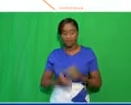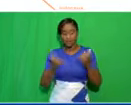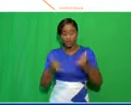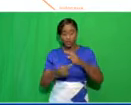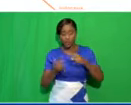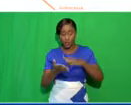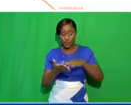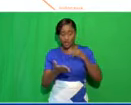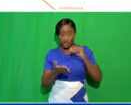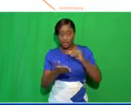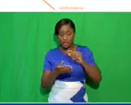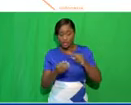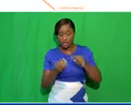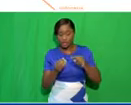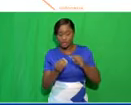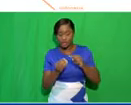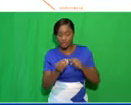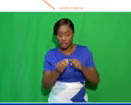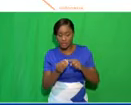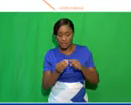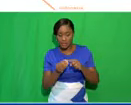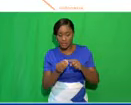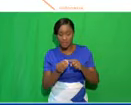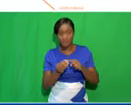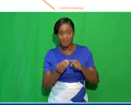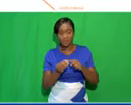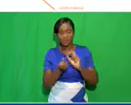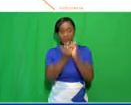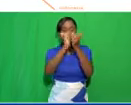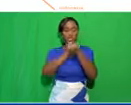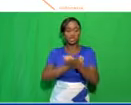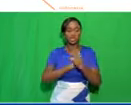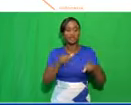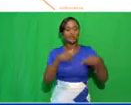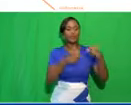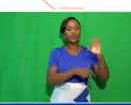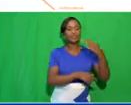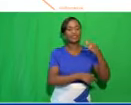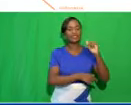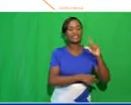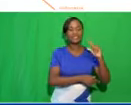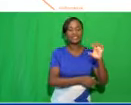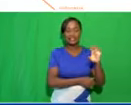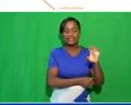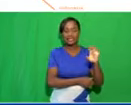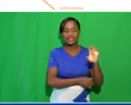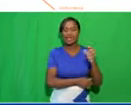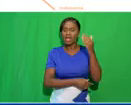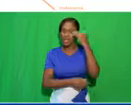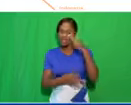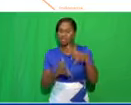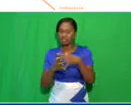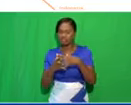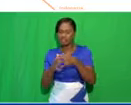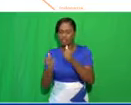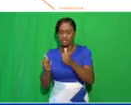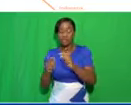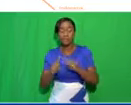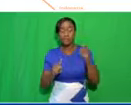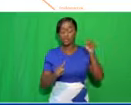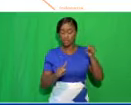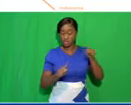about turnaround, I have to go to Chile. Of course, I know the U.S. literature quite well, but they've been doing some